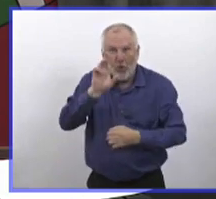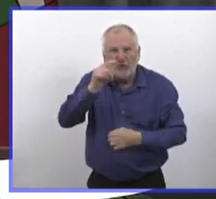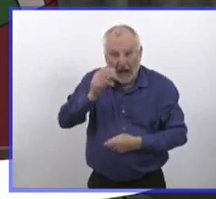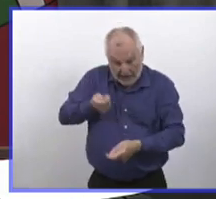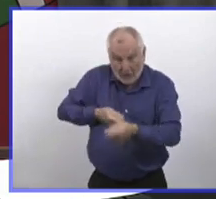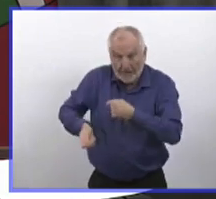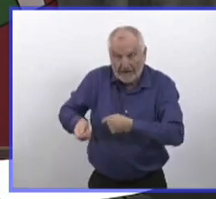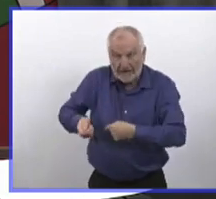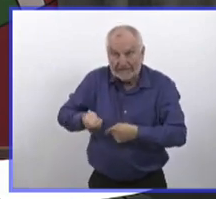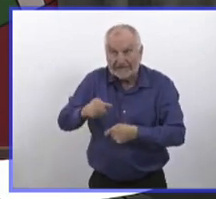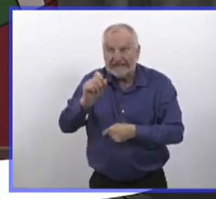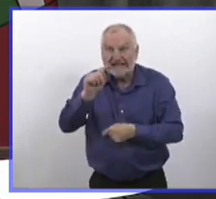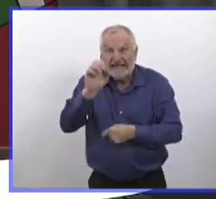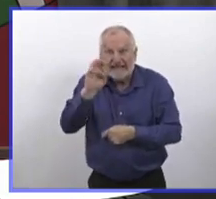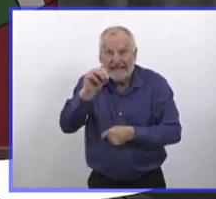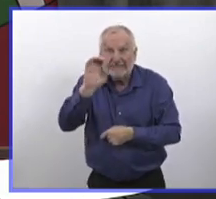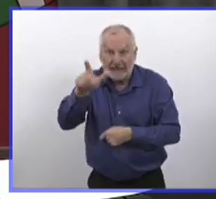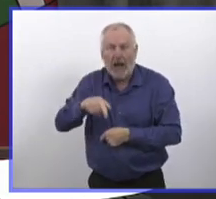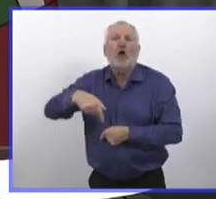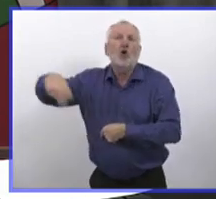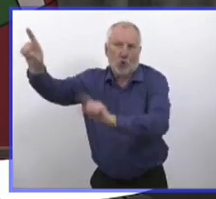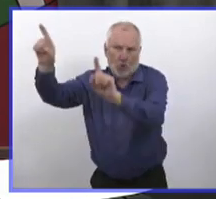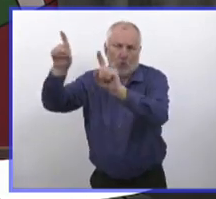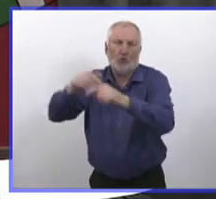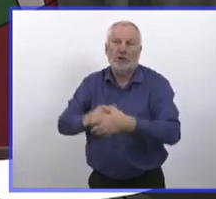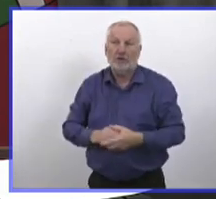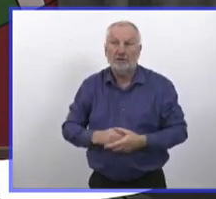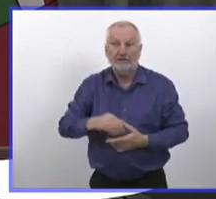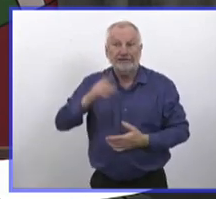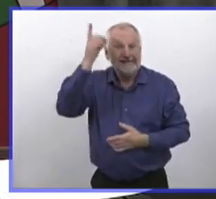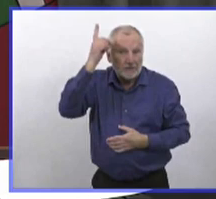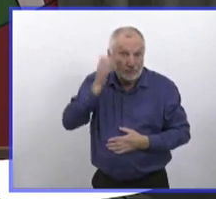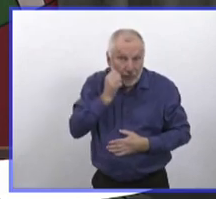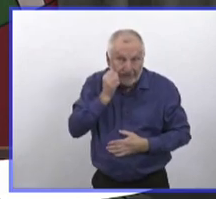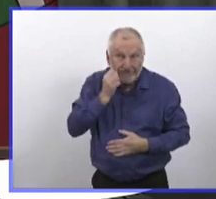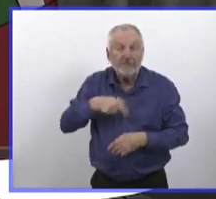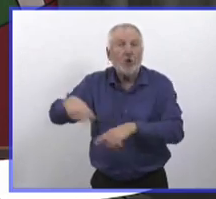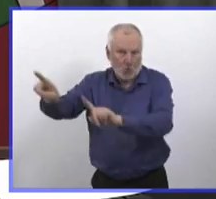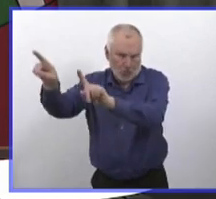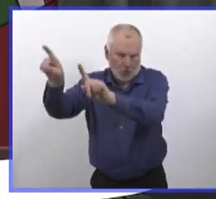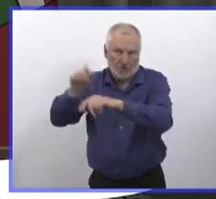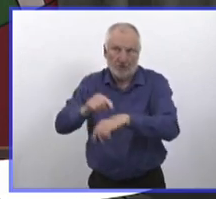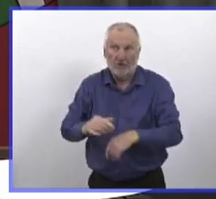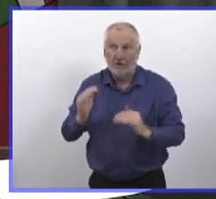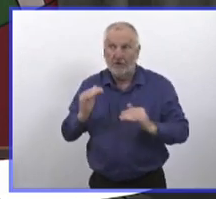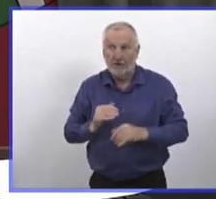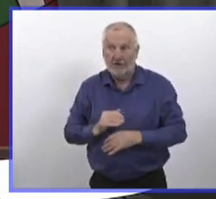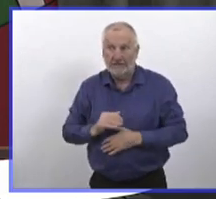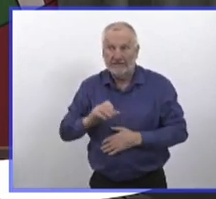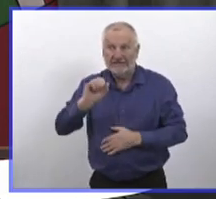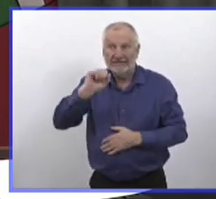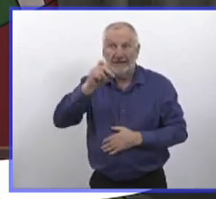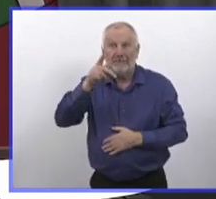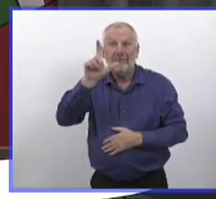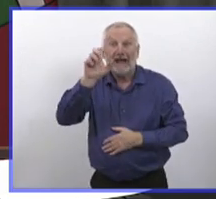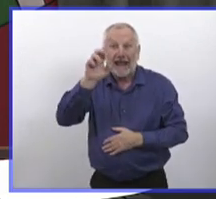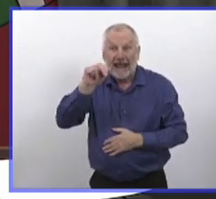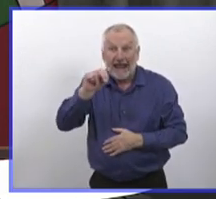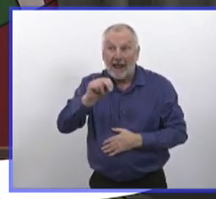syndrome. And then those people who either do not have a spleen or their spleen does not function